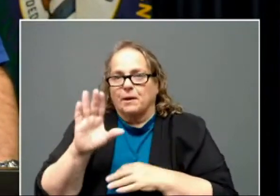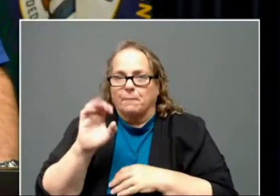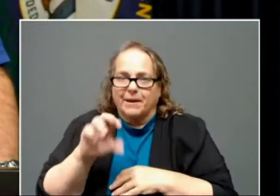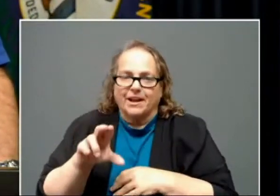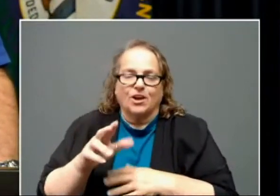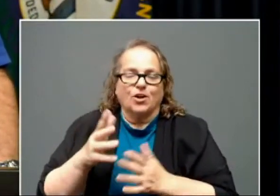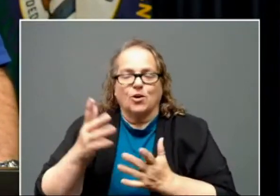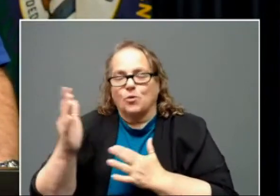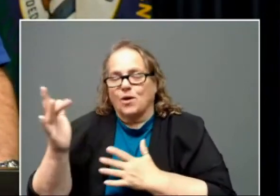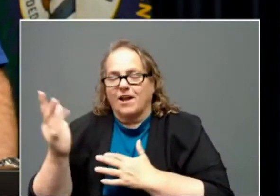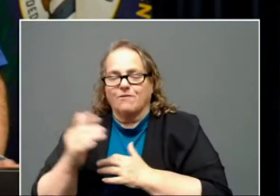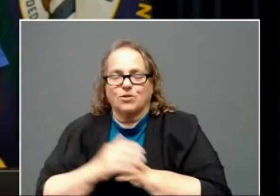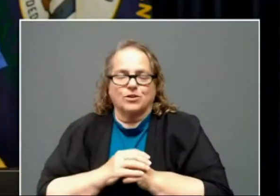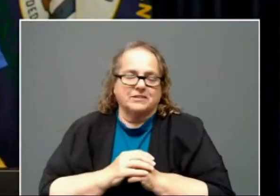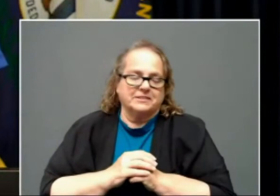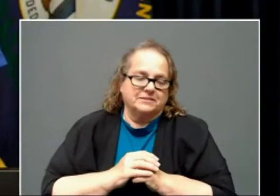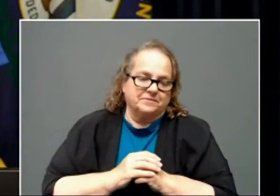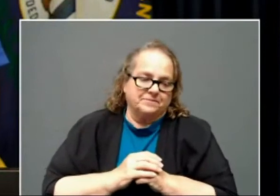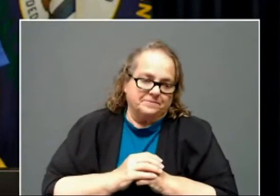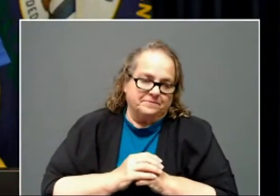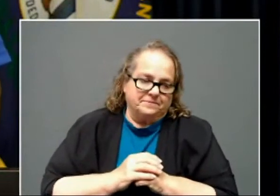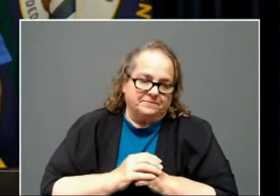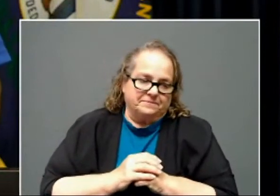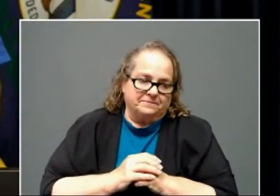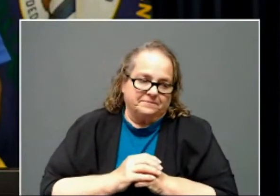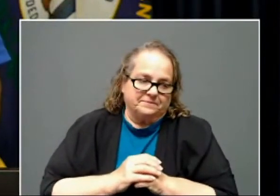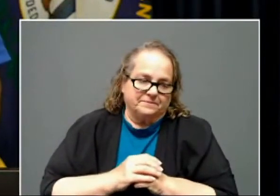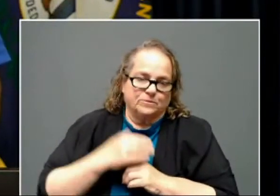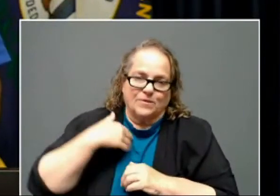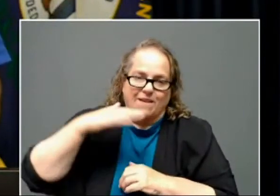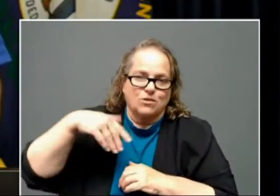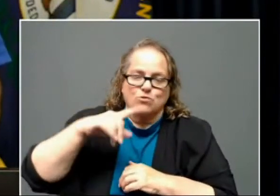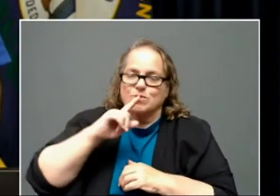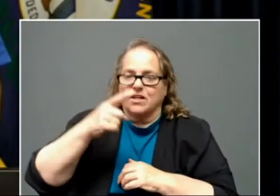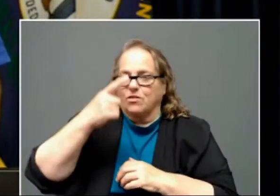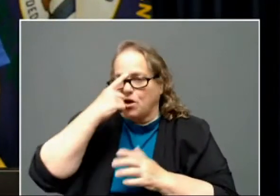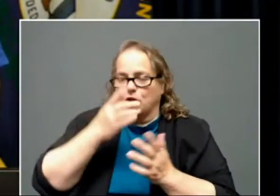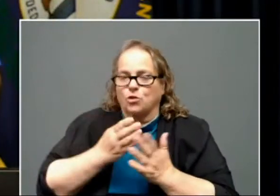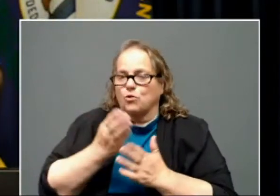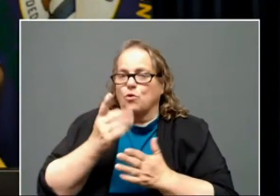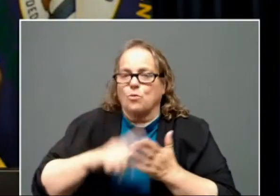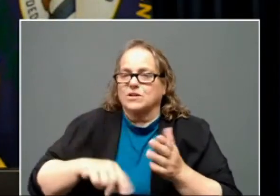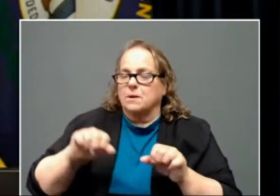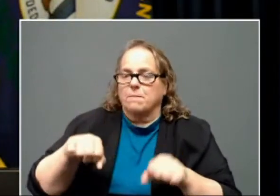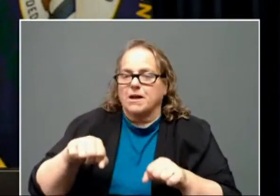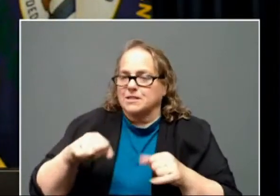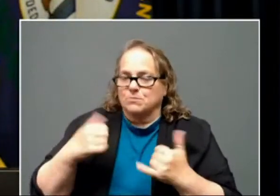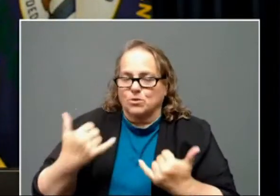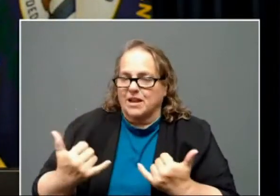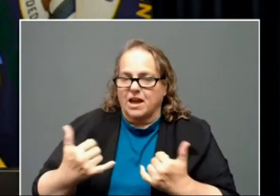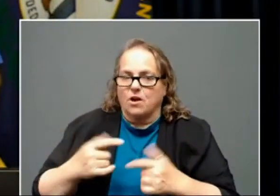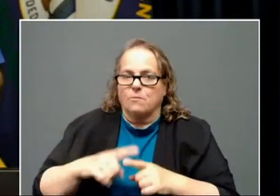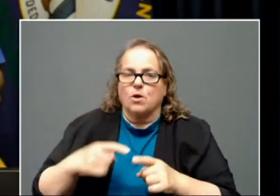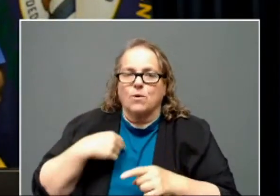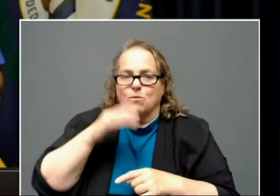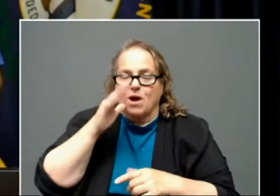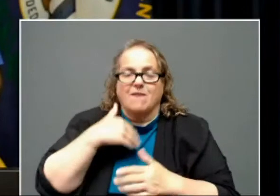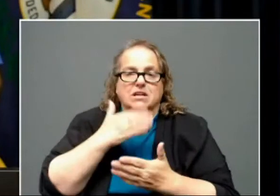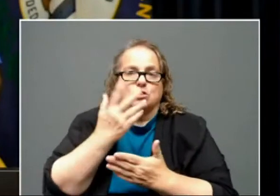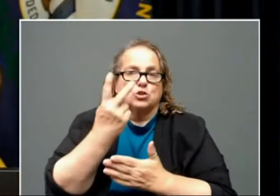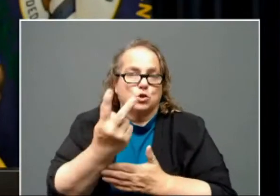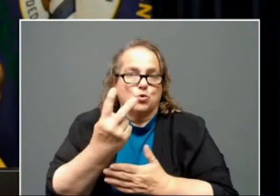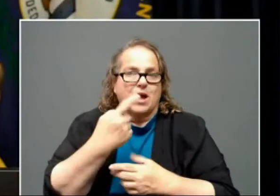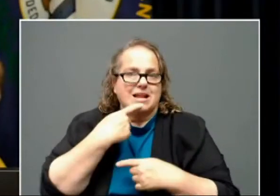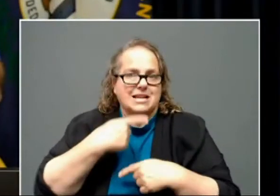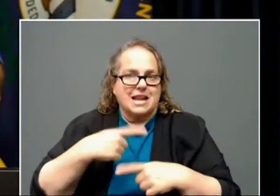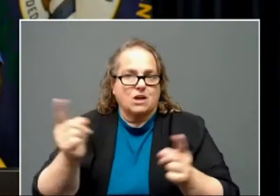Haven't fully thought through what's possible on that. Through an executive order. We're going to have at least 2 announcements coming out here, I